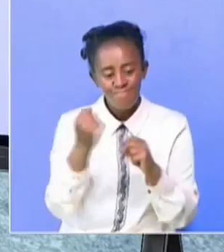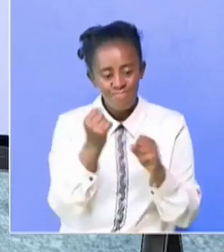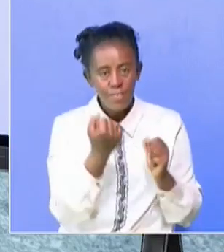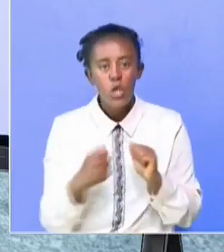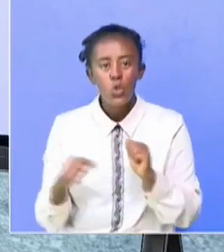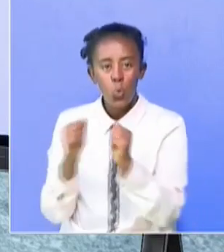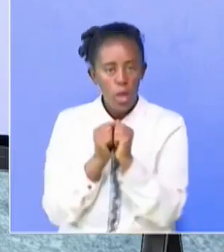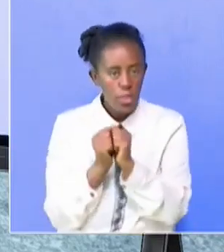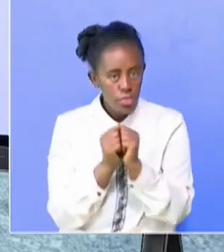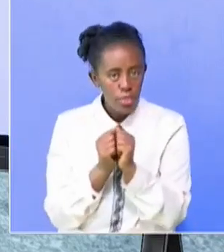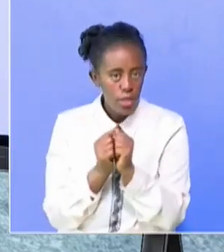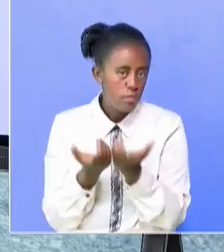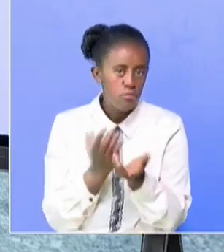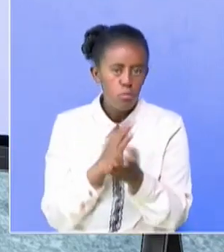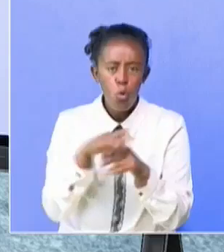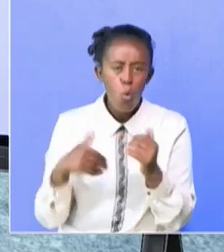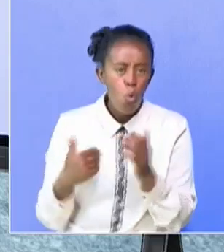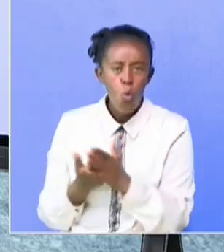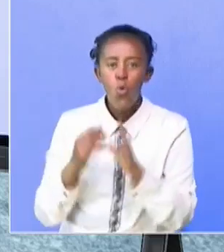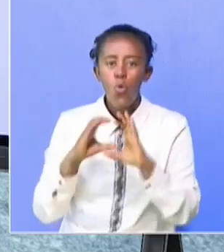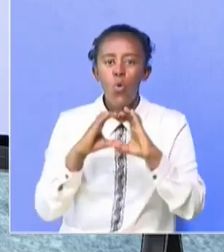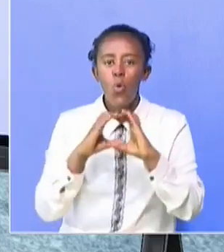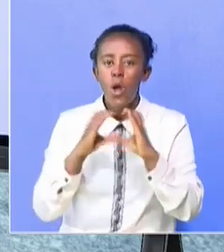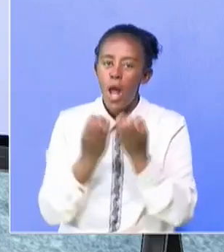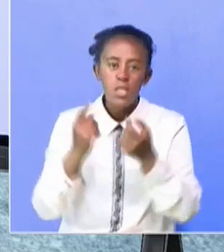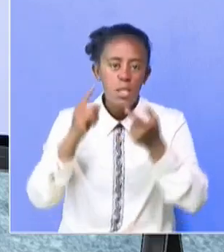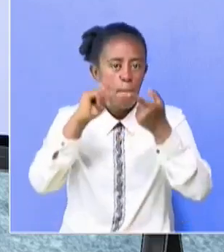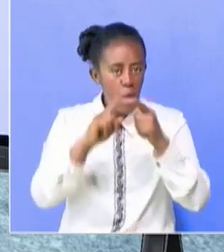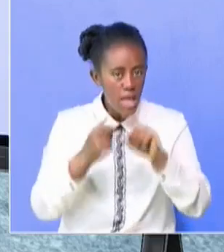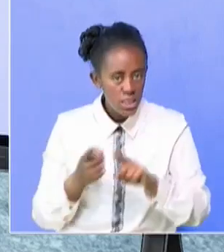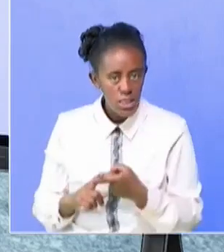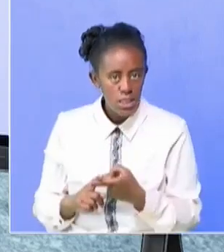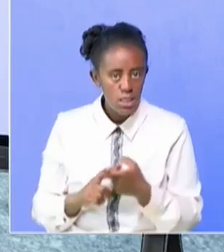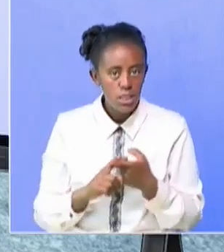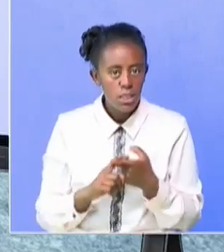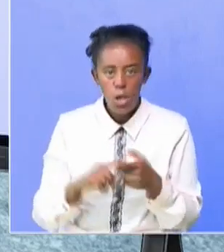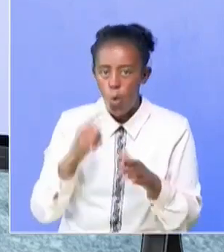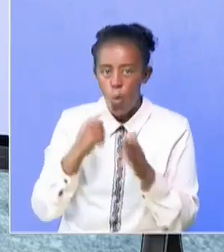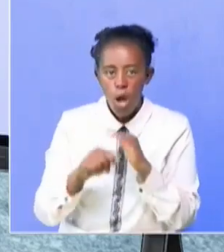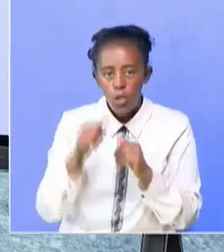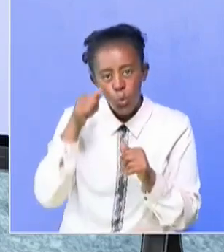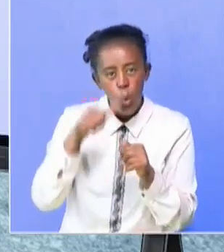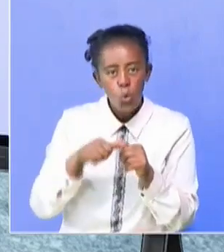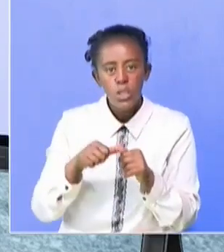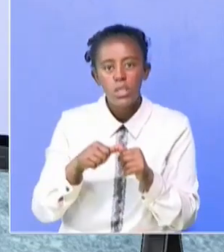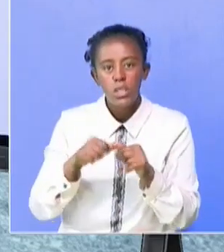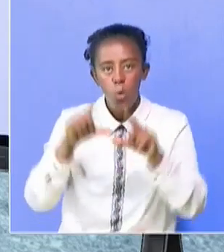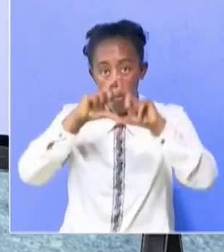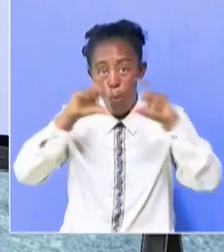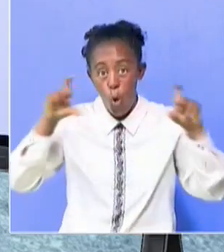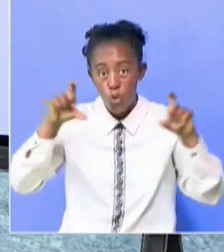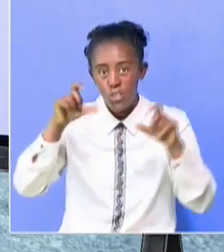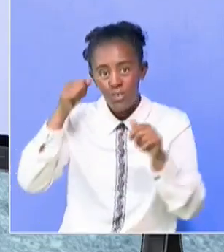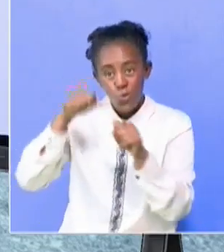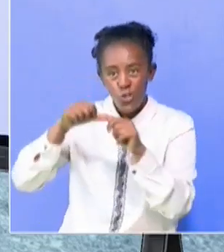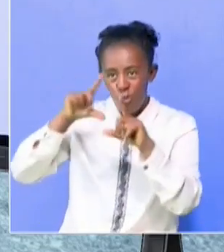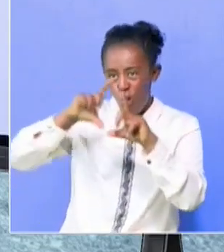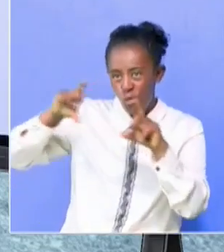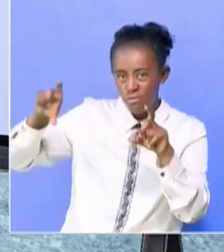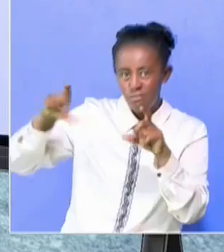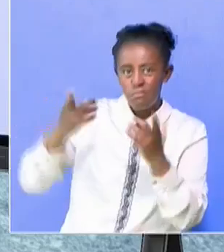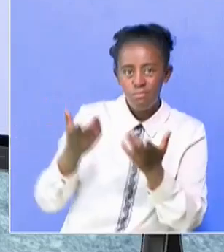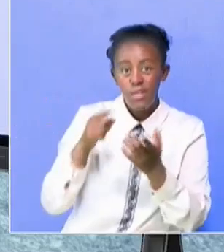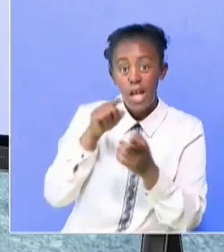So you may leave for all your classmates special notice on the board. That's still not